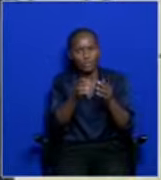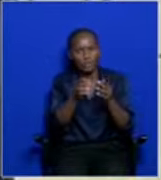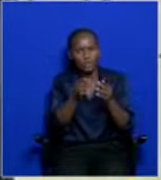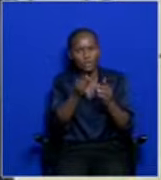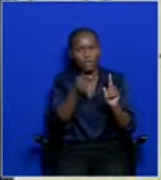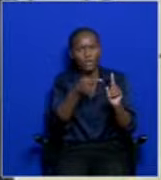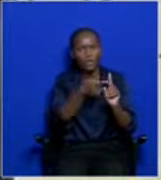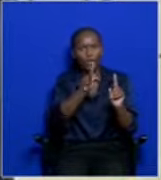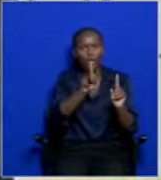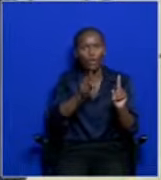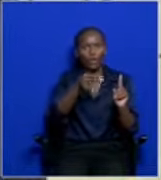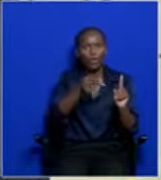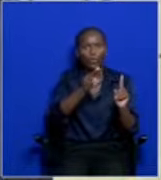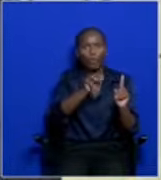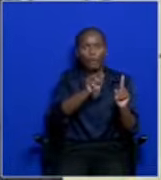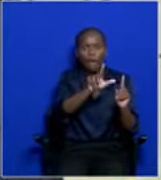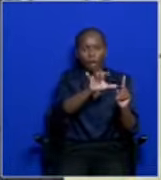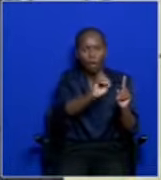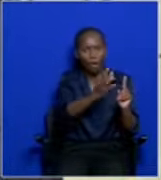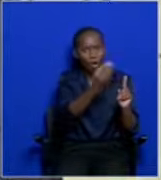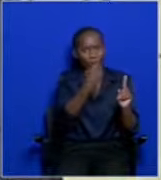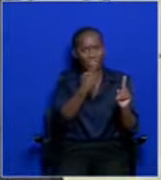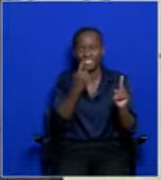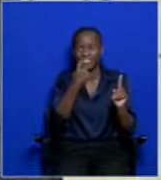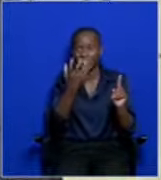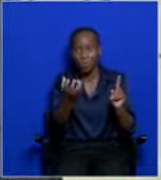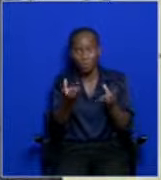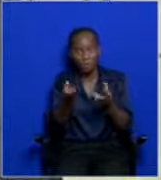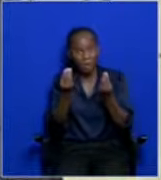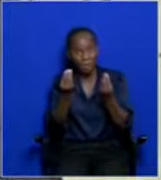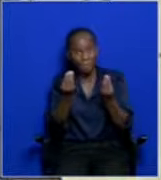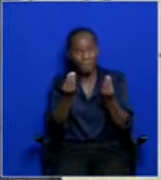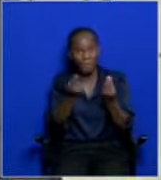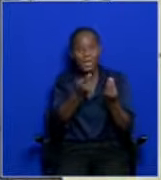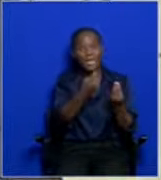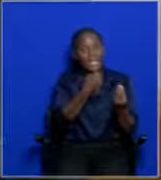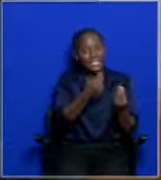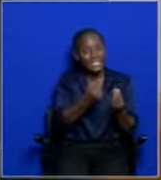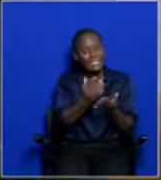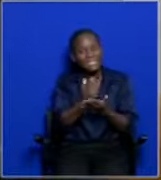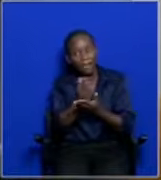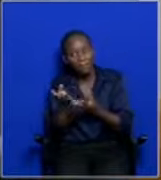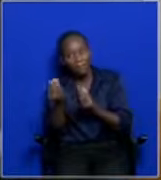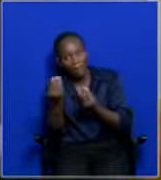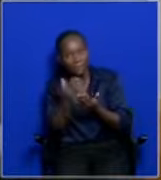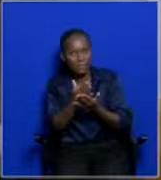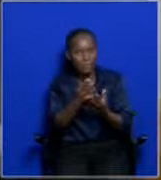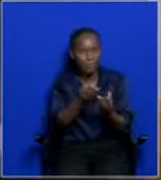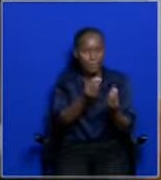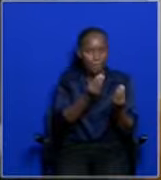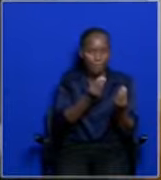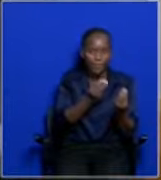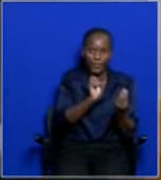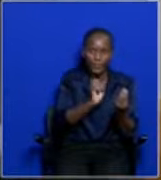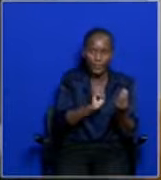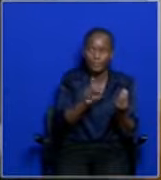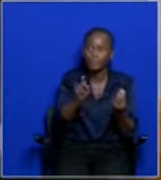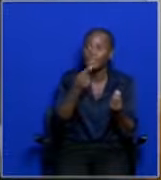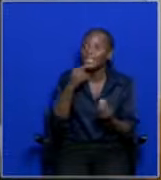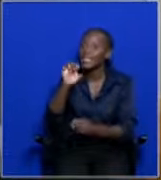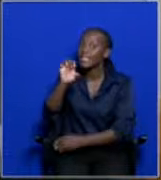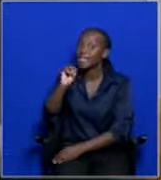said part of it. EMPD was aware a long time ago about this incident, because after the